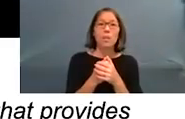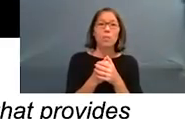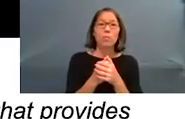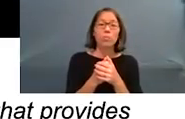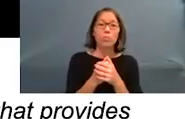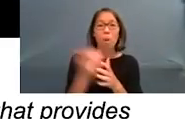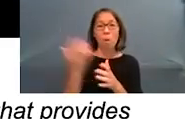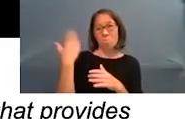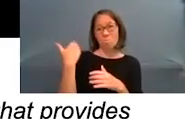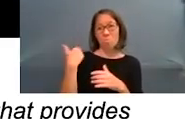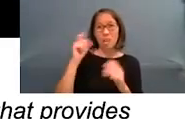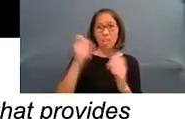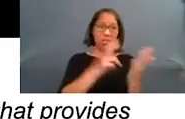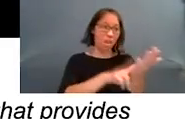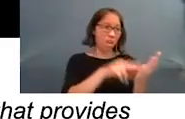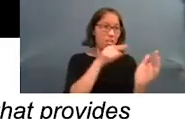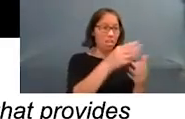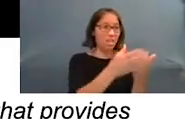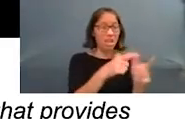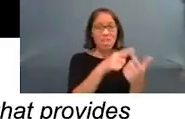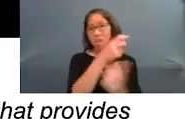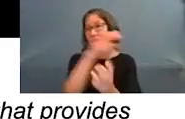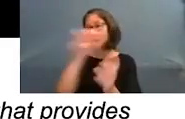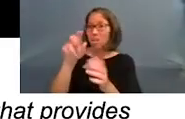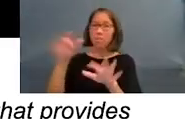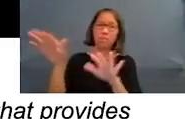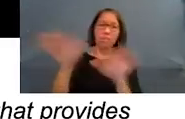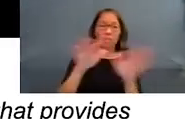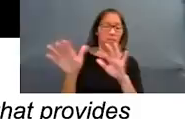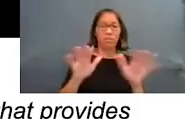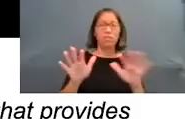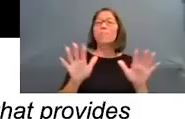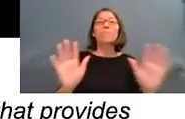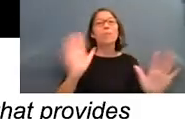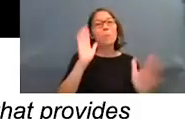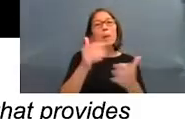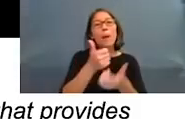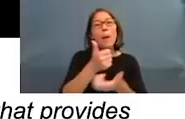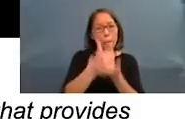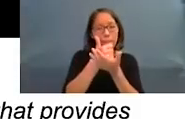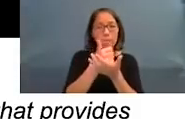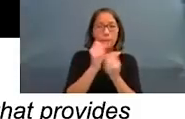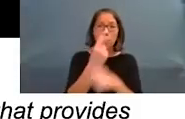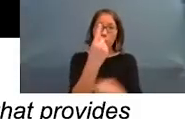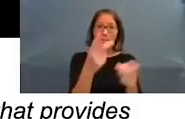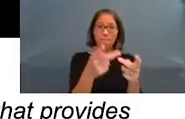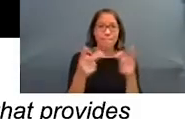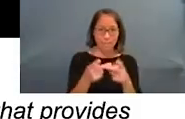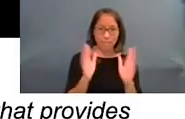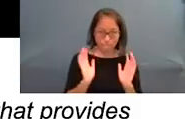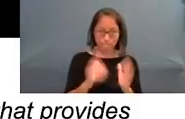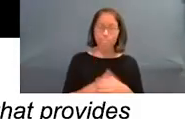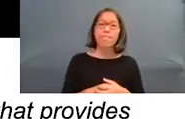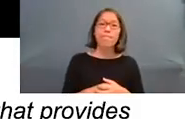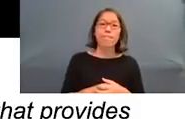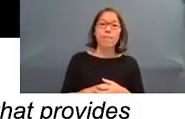the past, they've had to sign on to multiple different resources. This is gonna help streamline a lot of that work. So the way teachers